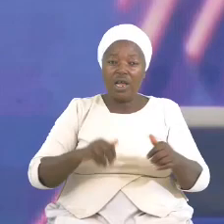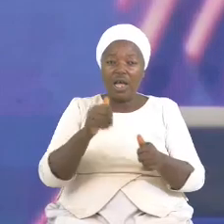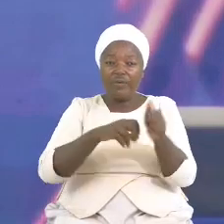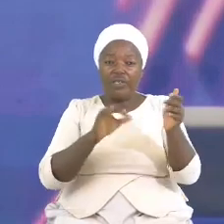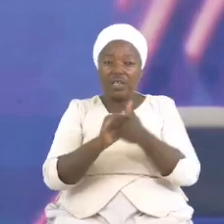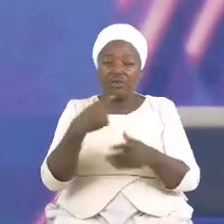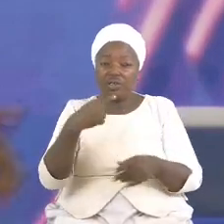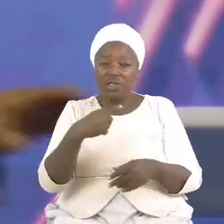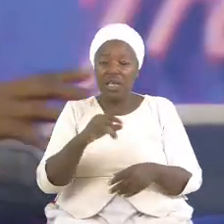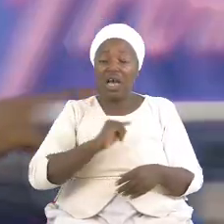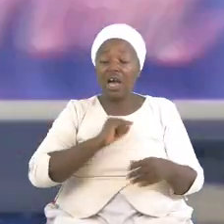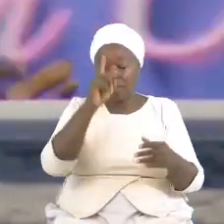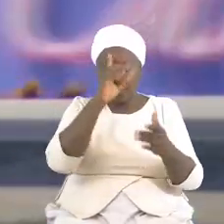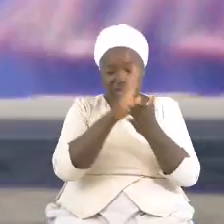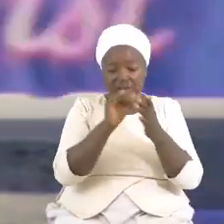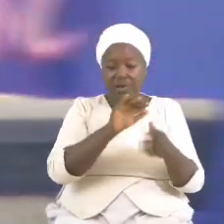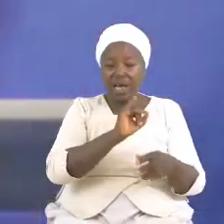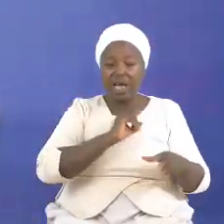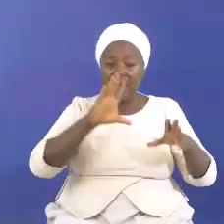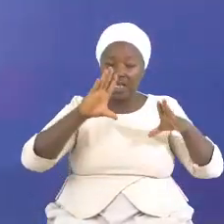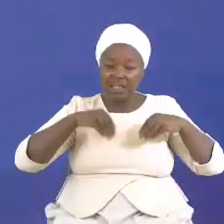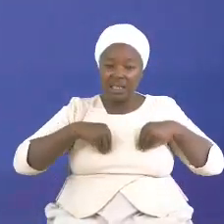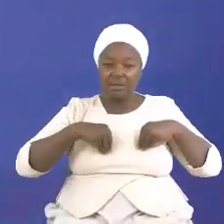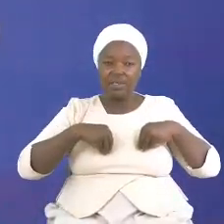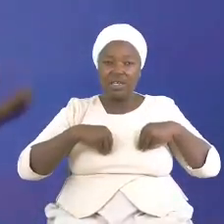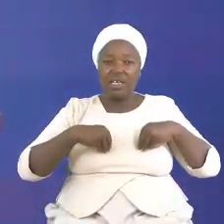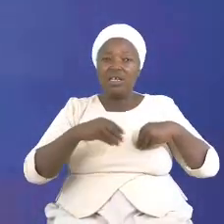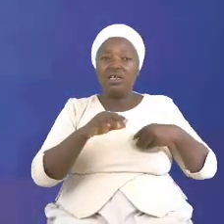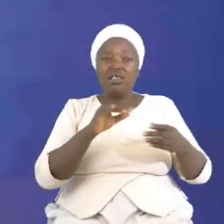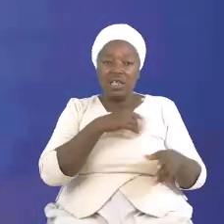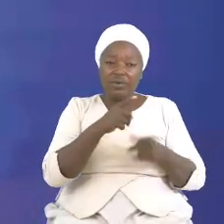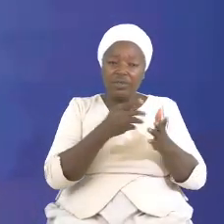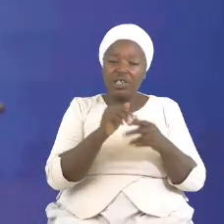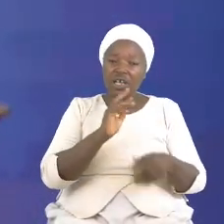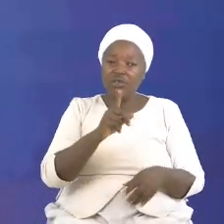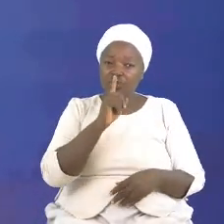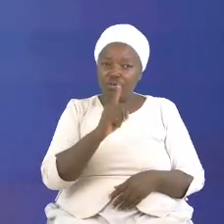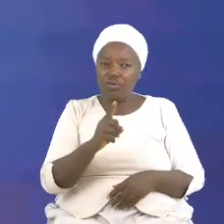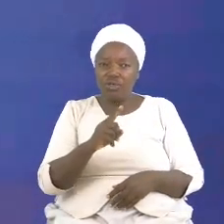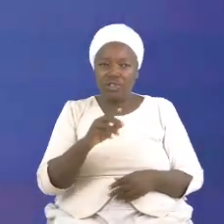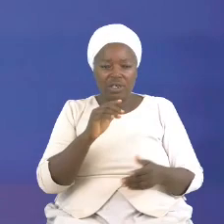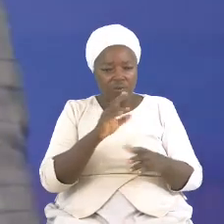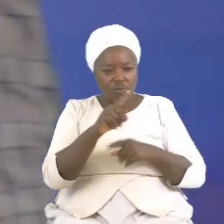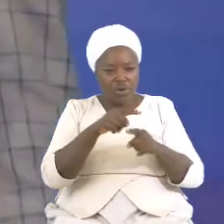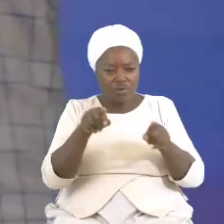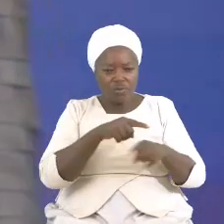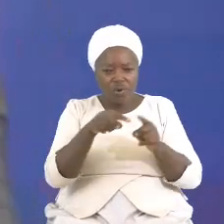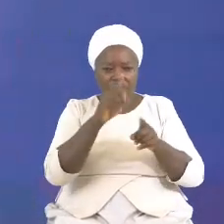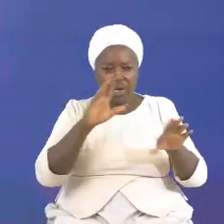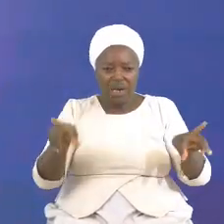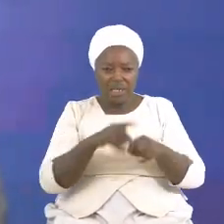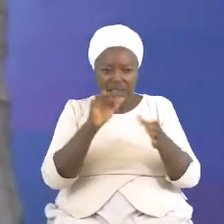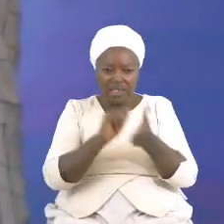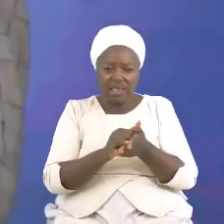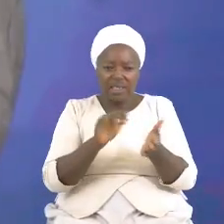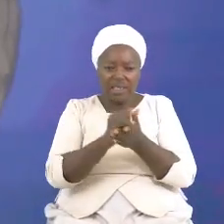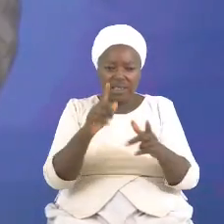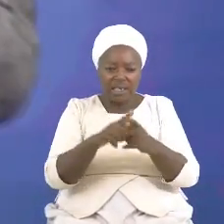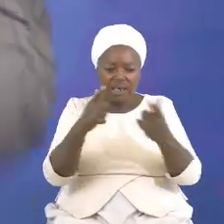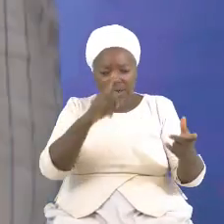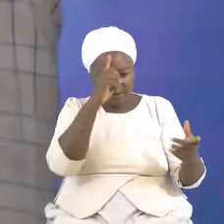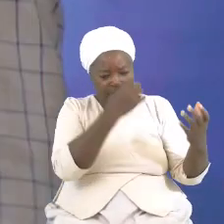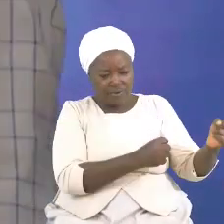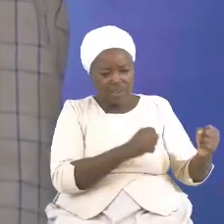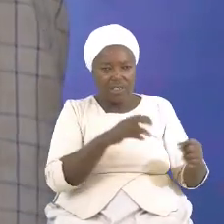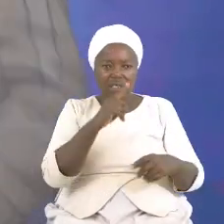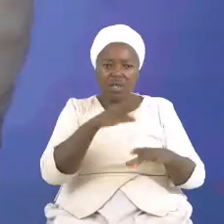accept as truth. And when you are like that, that's great faith. That's great faith. It says, come unto me, and you come. That's